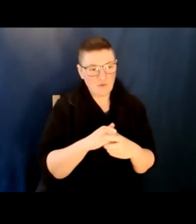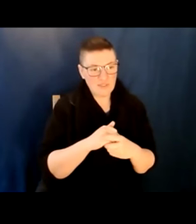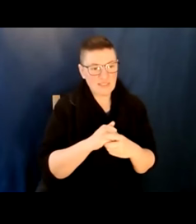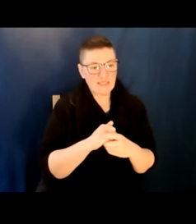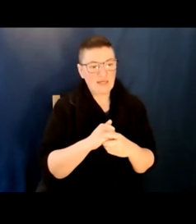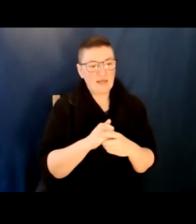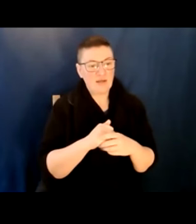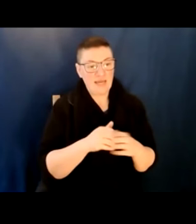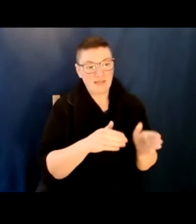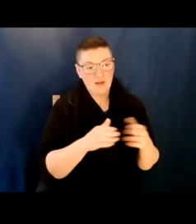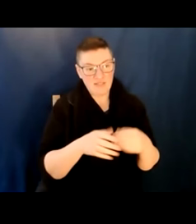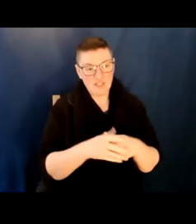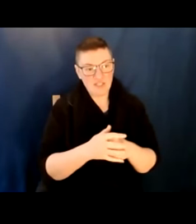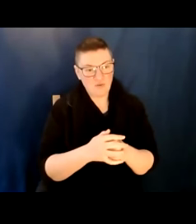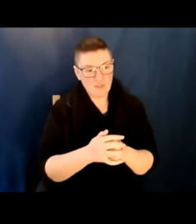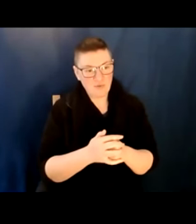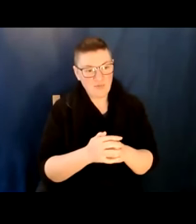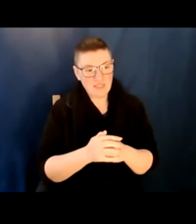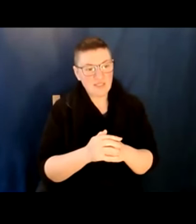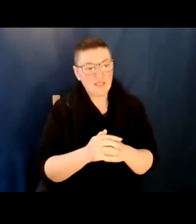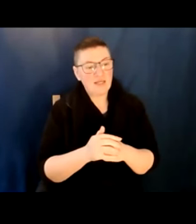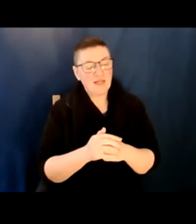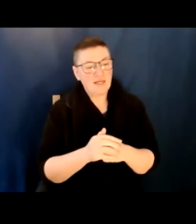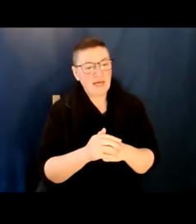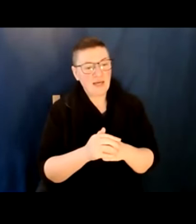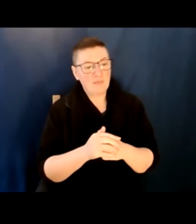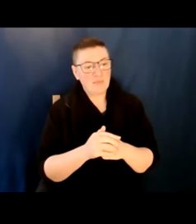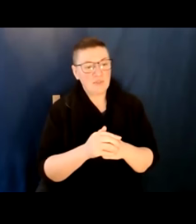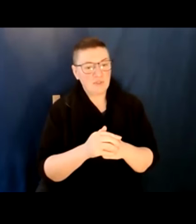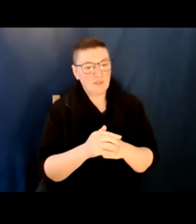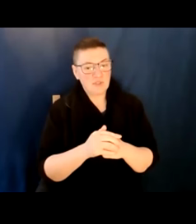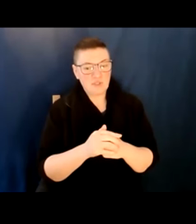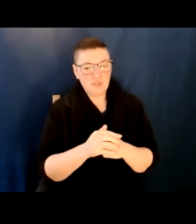Causes are forces, and causation is forced movement.